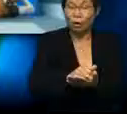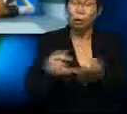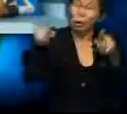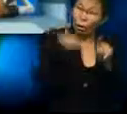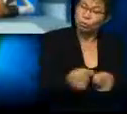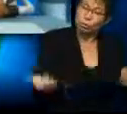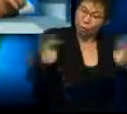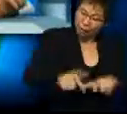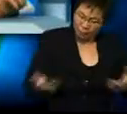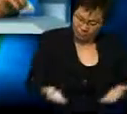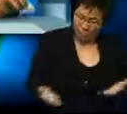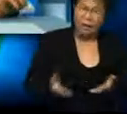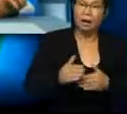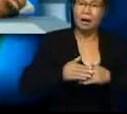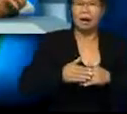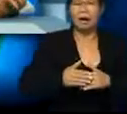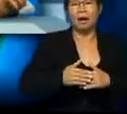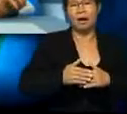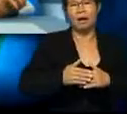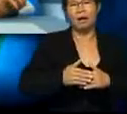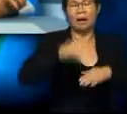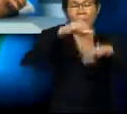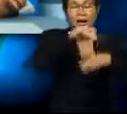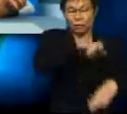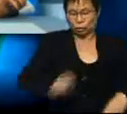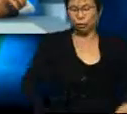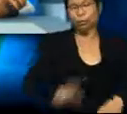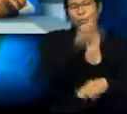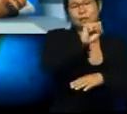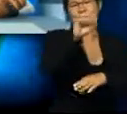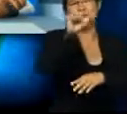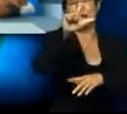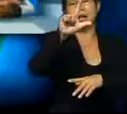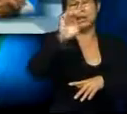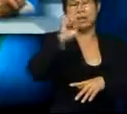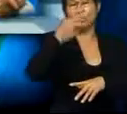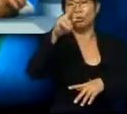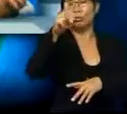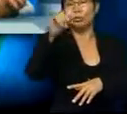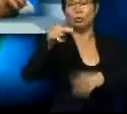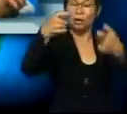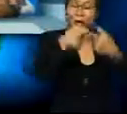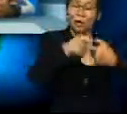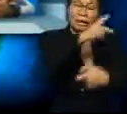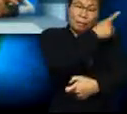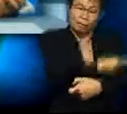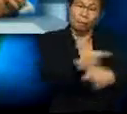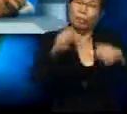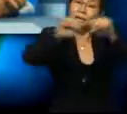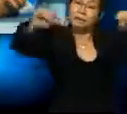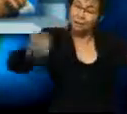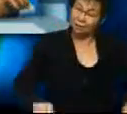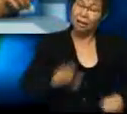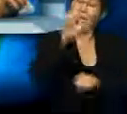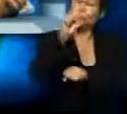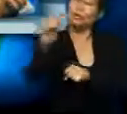also happens here at the Sultan Salahuddin Abdul Aziz Electrical Power Station. So,